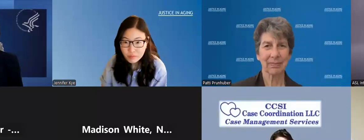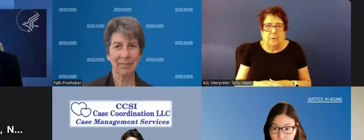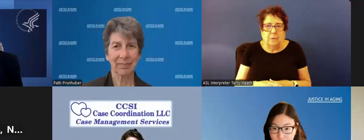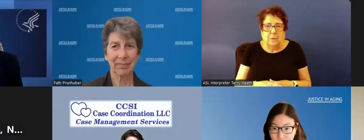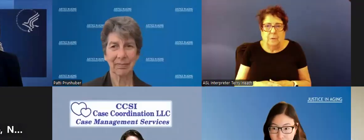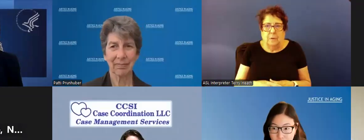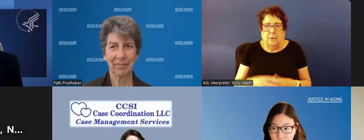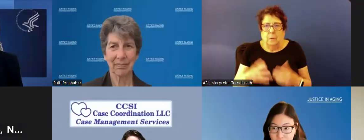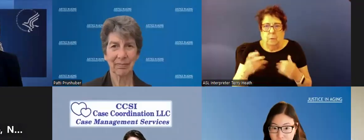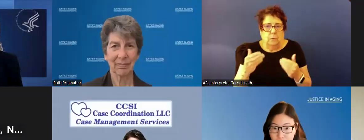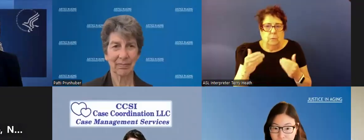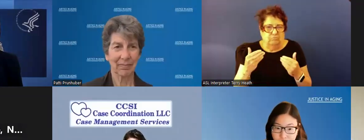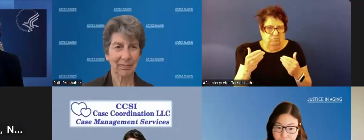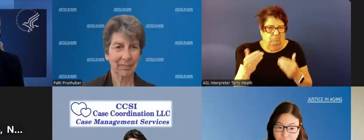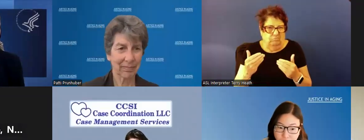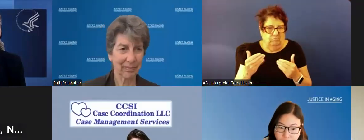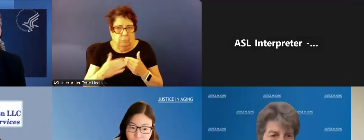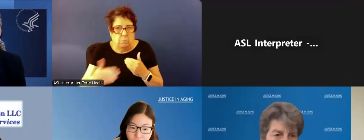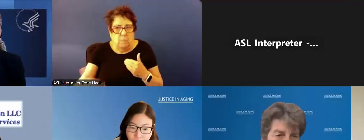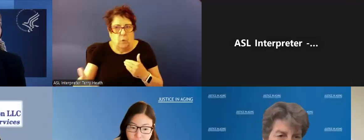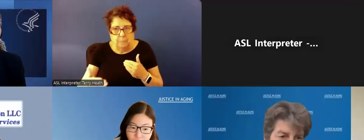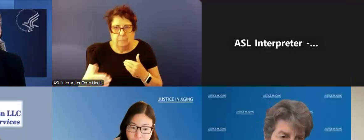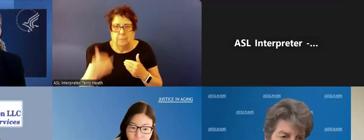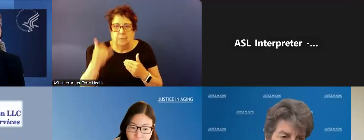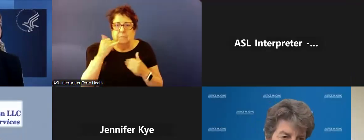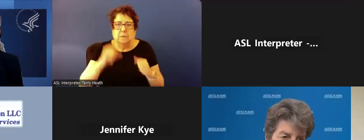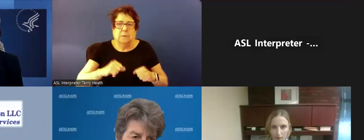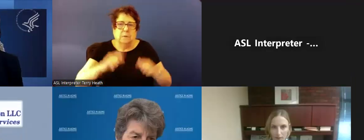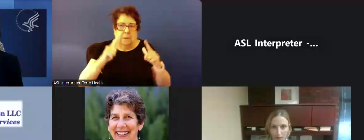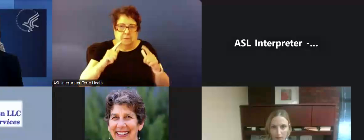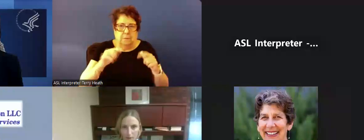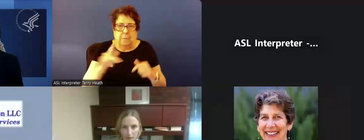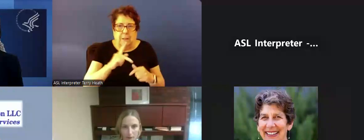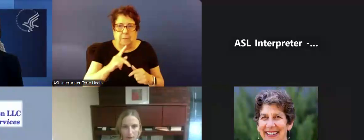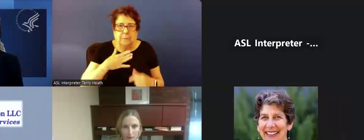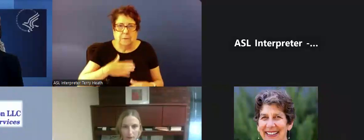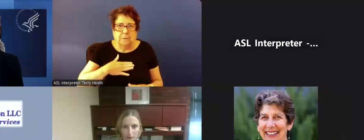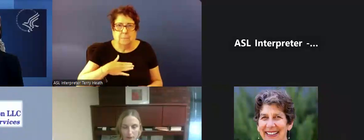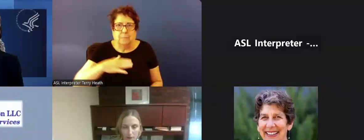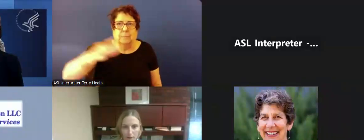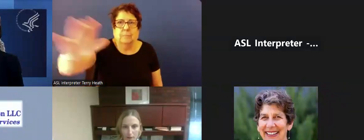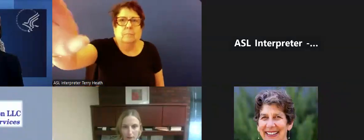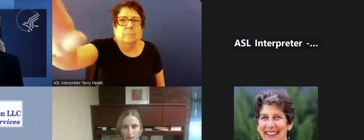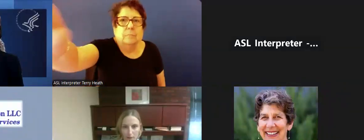move on. If we can put the slides back up, please.